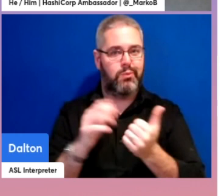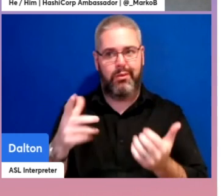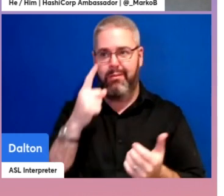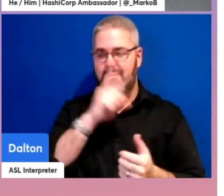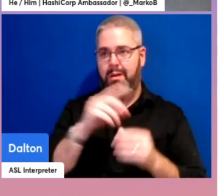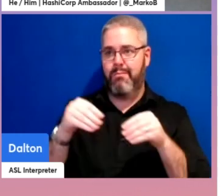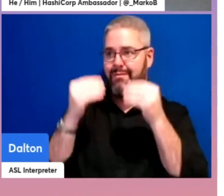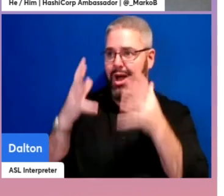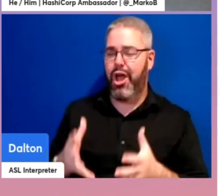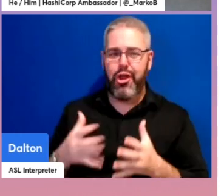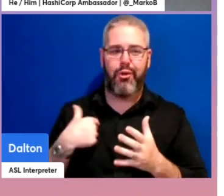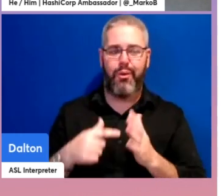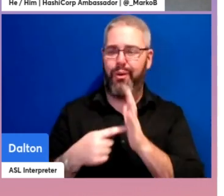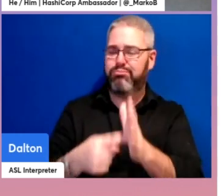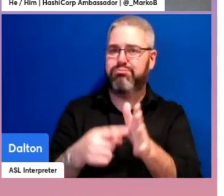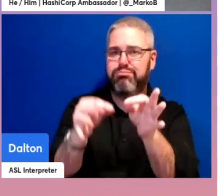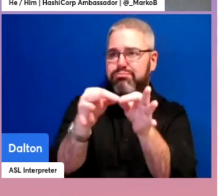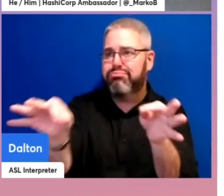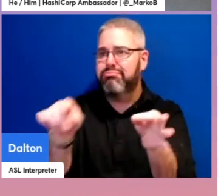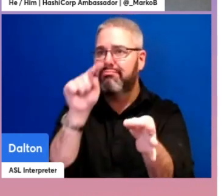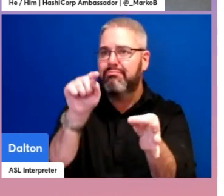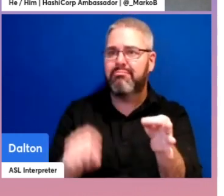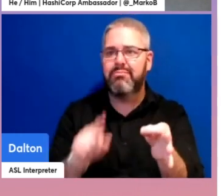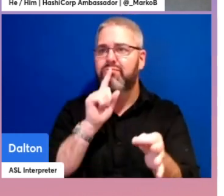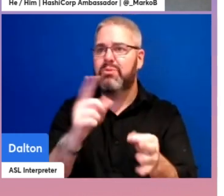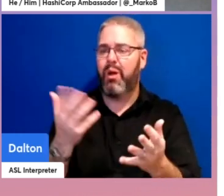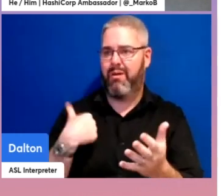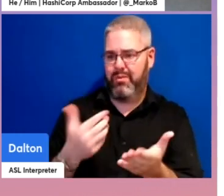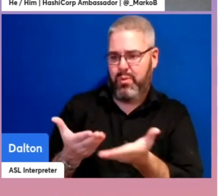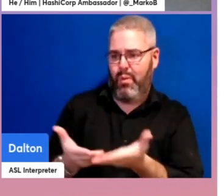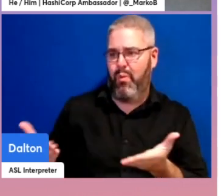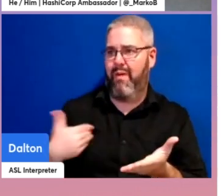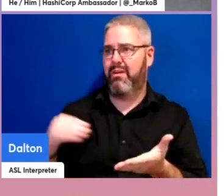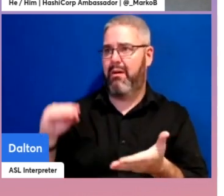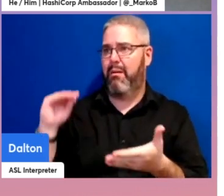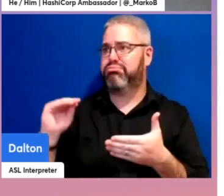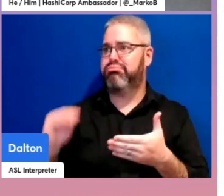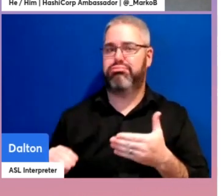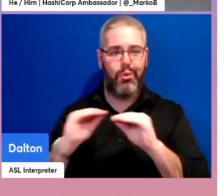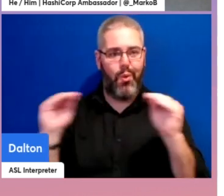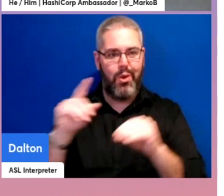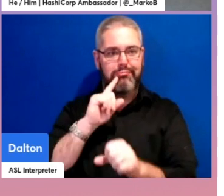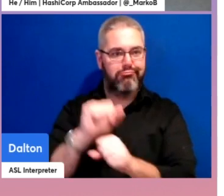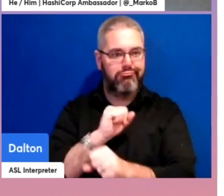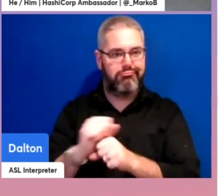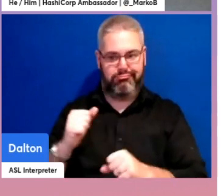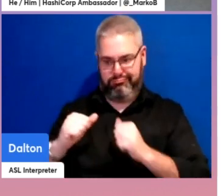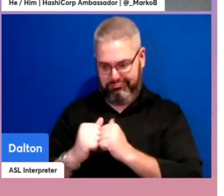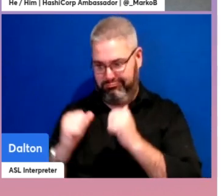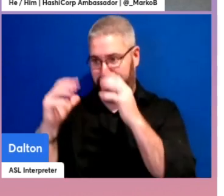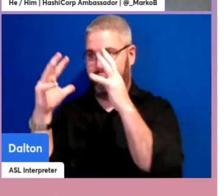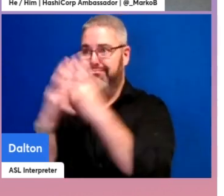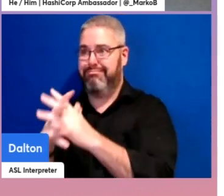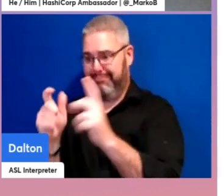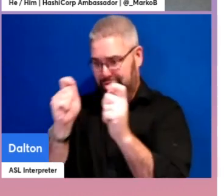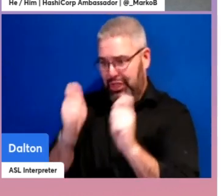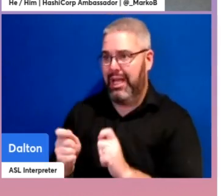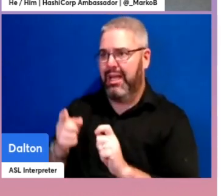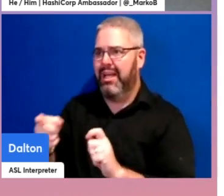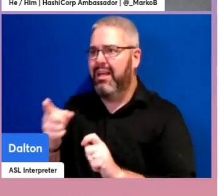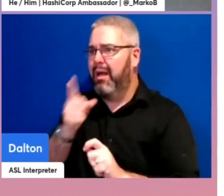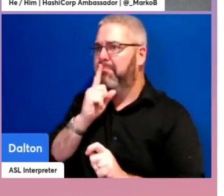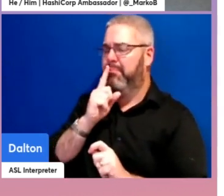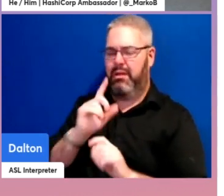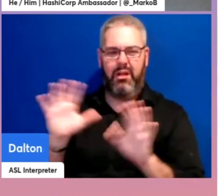can define, arbitrary resources, and no infrastructure actually needs to be provisioned. I'm going to talk about specific